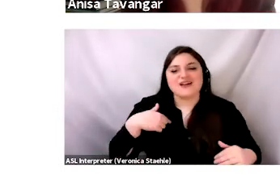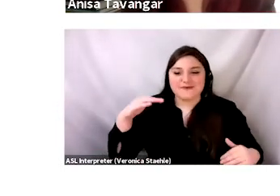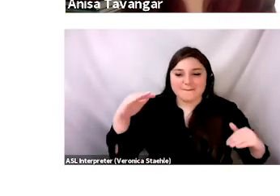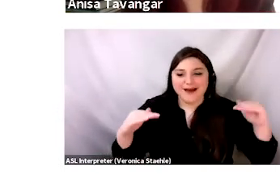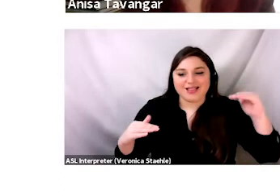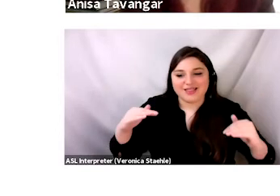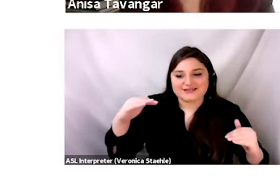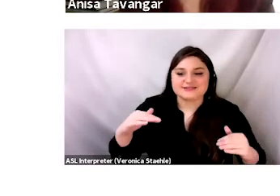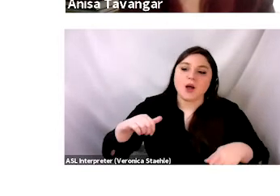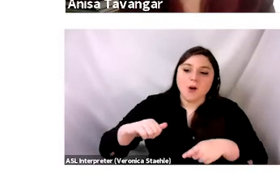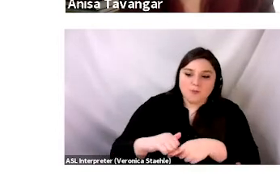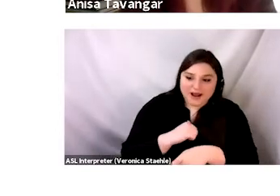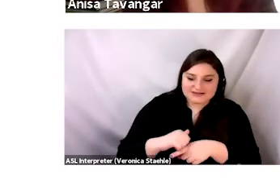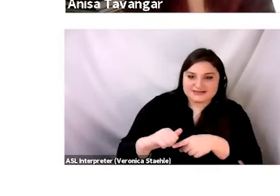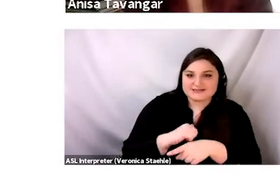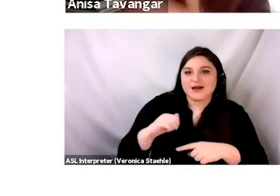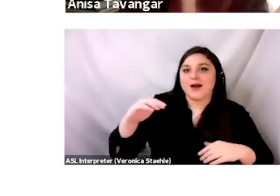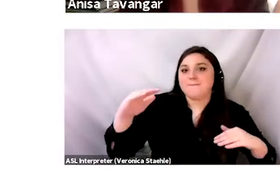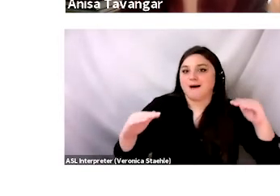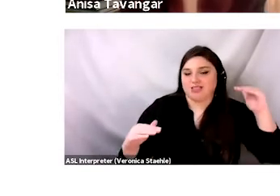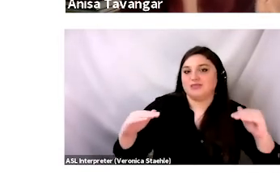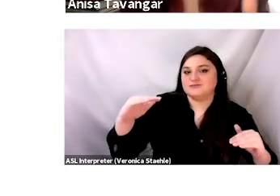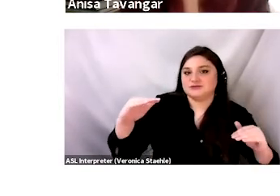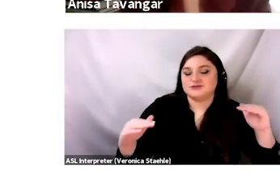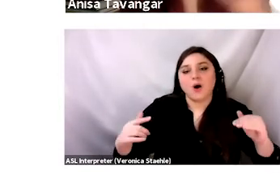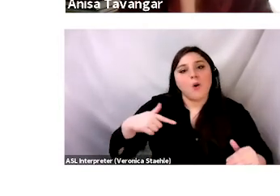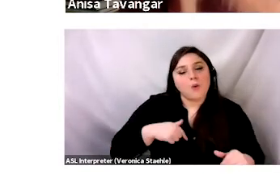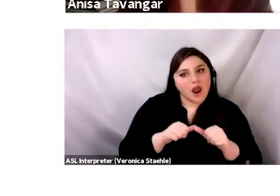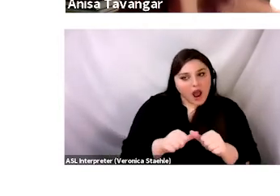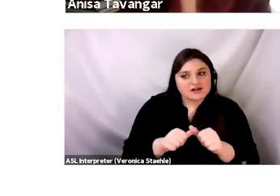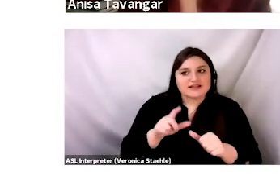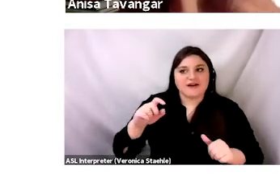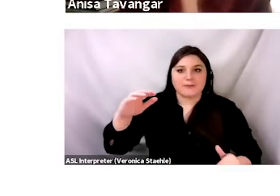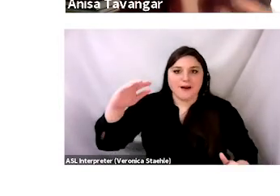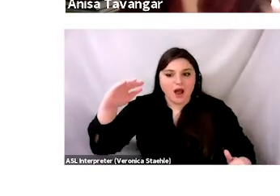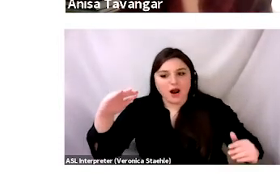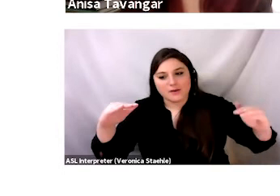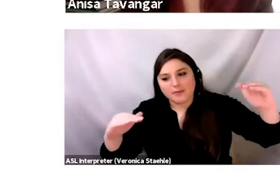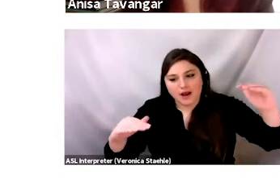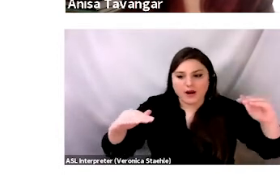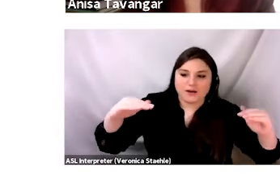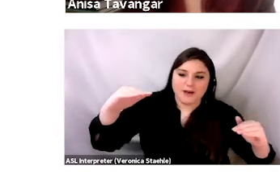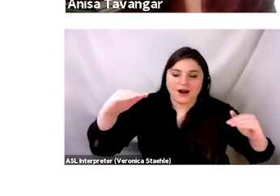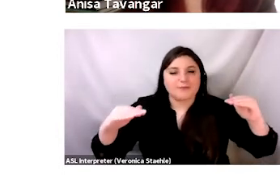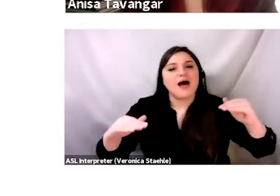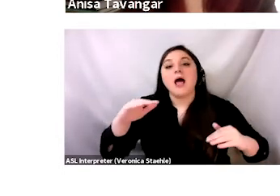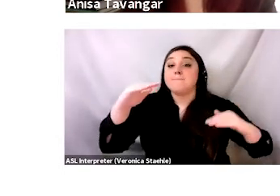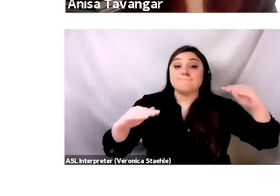It's about practicing balance, because I don't think balance is something that is a final point that we arrive at. It's something that we're sort of constantly making an effort